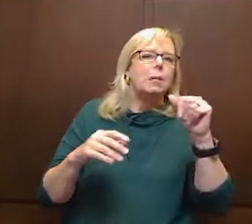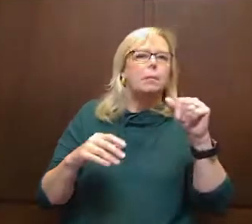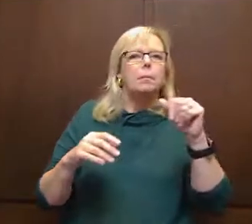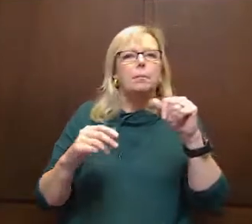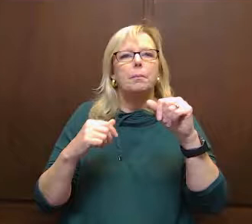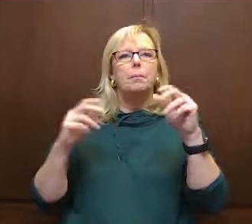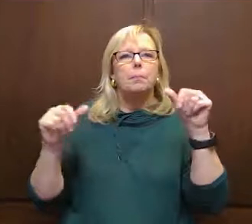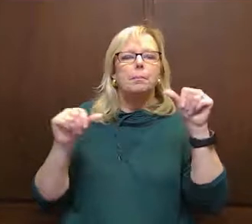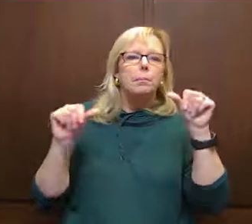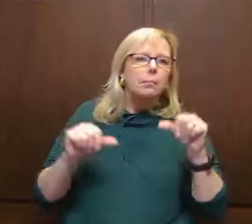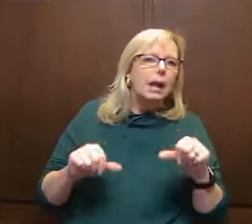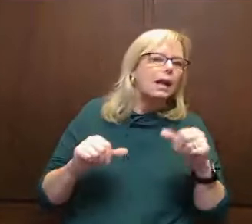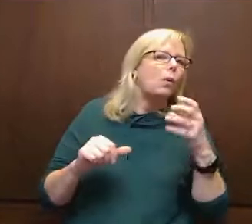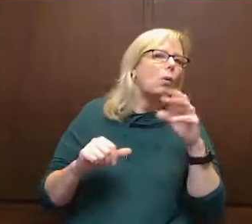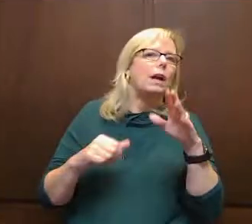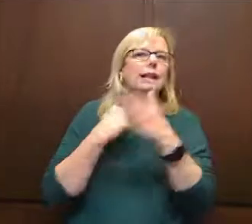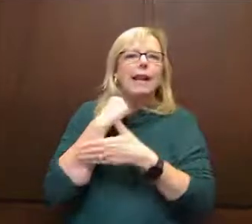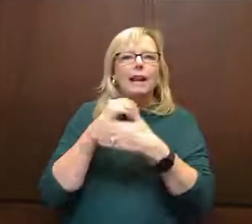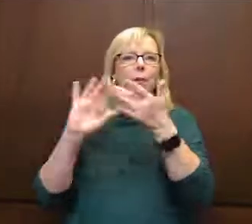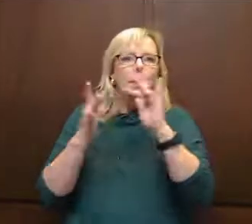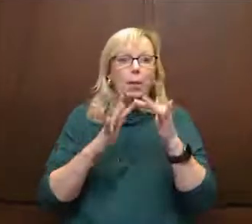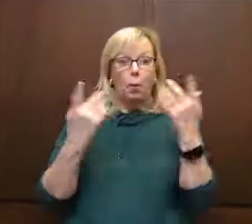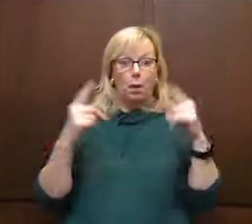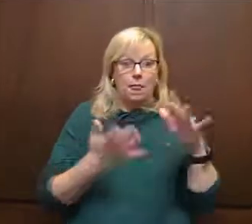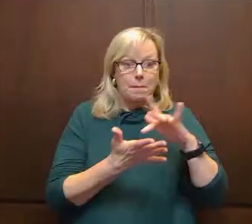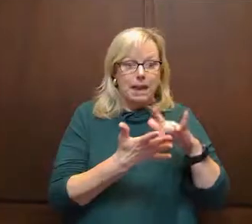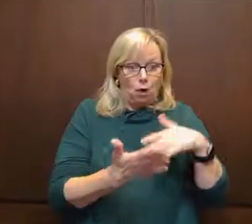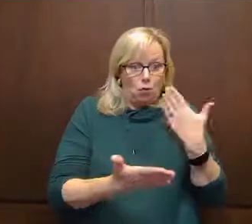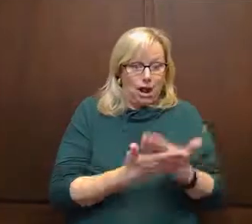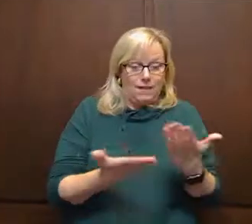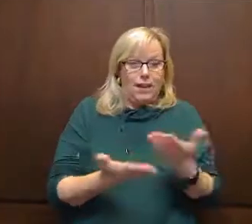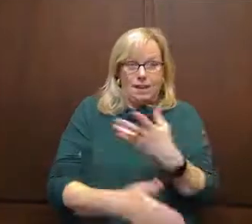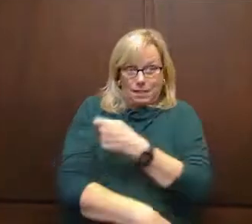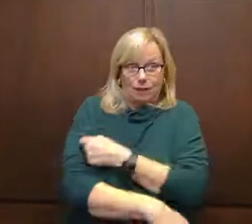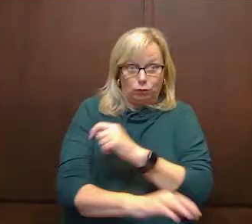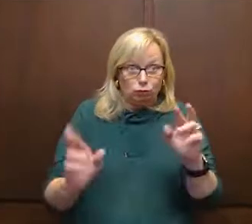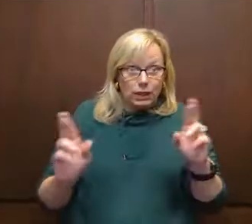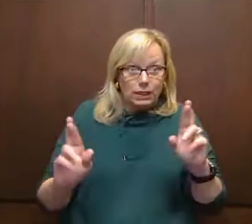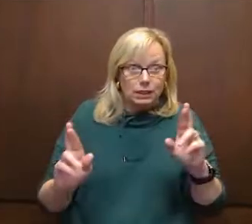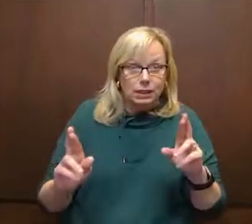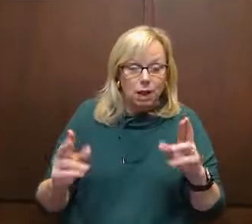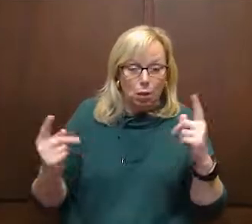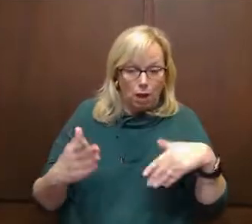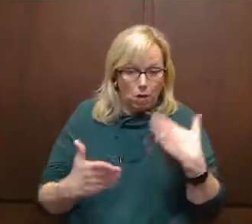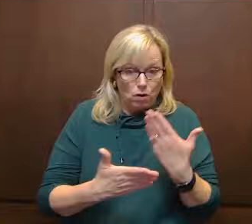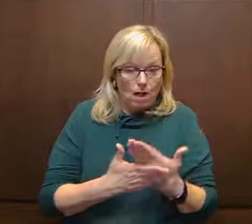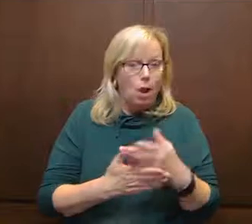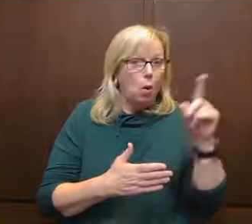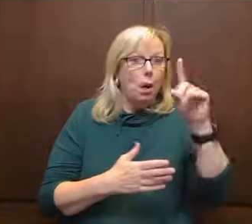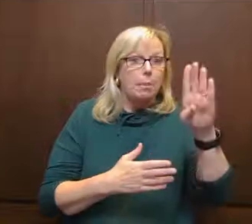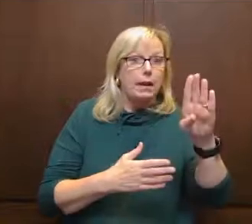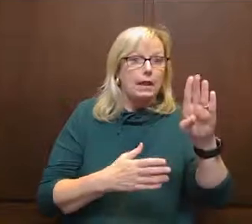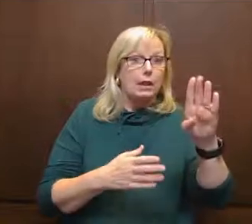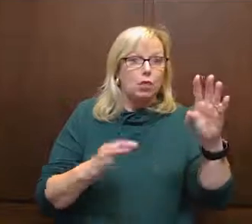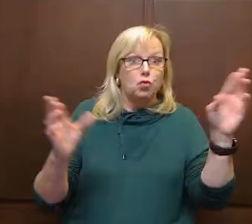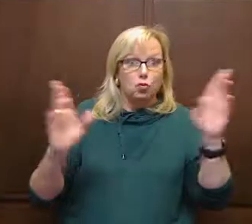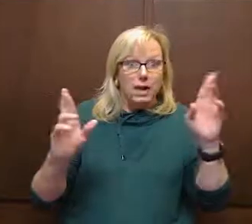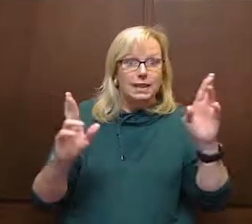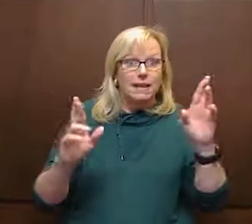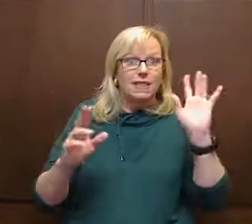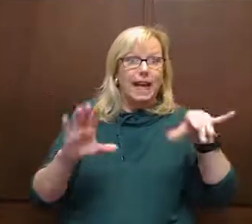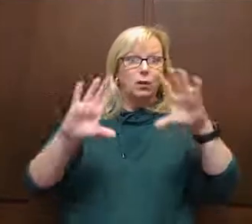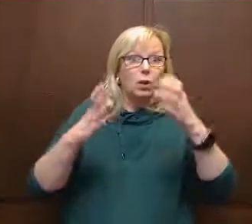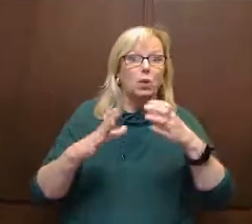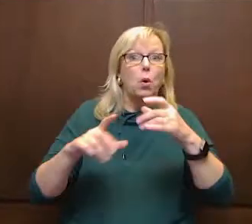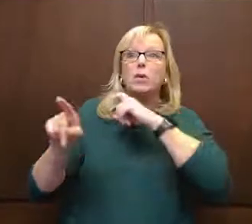website. Once that product gets here, the vaccine gets here, when they get to that 1B, the category that you fall in,